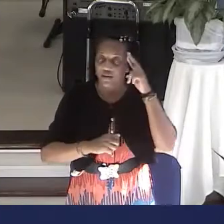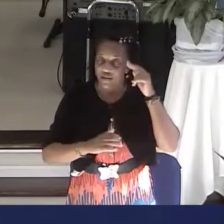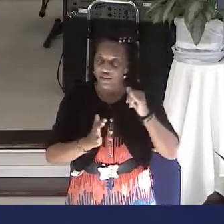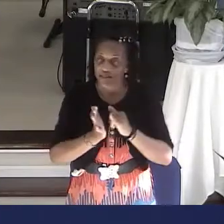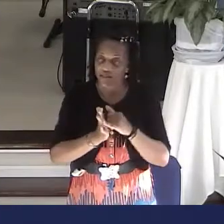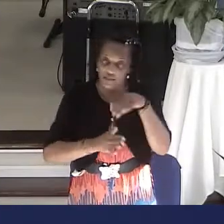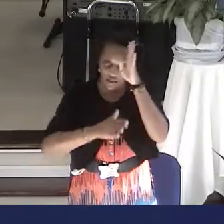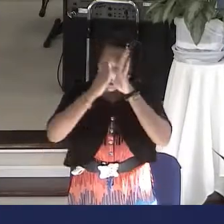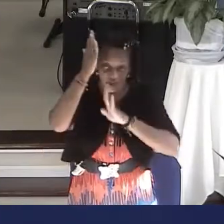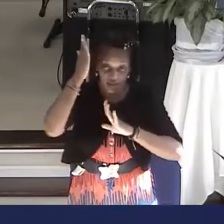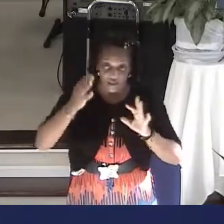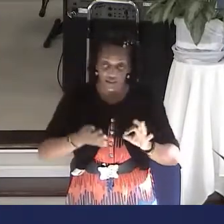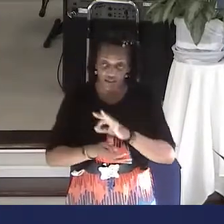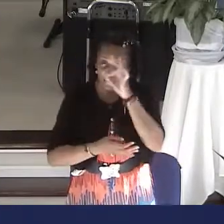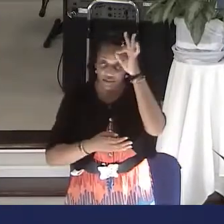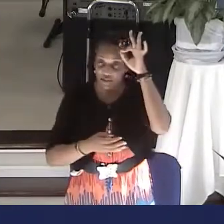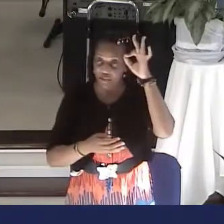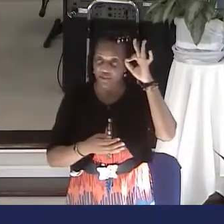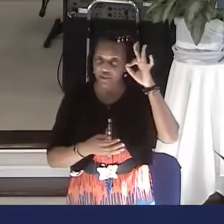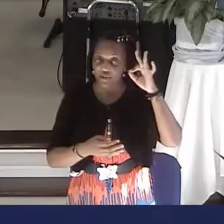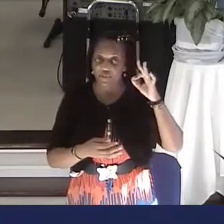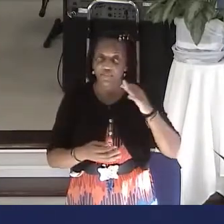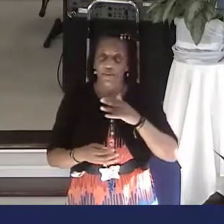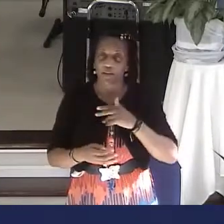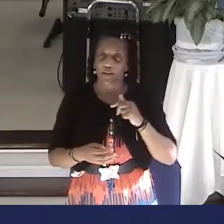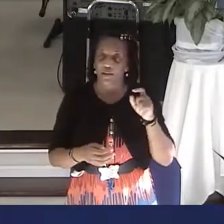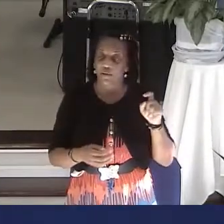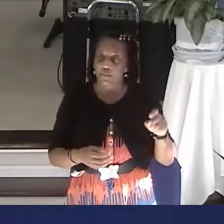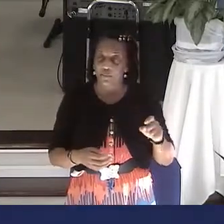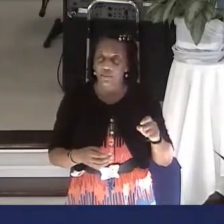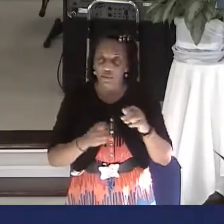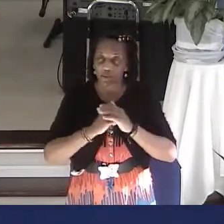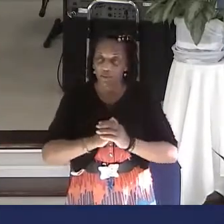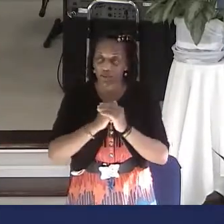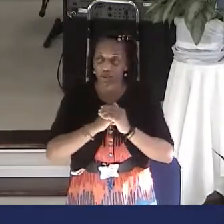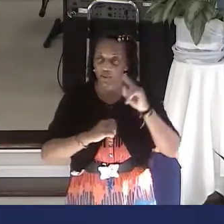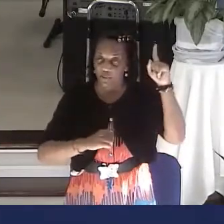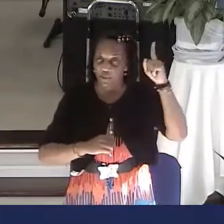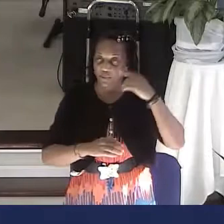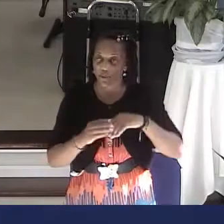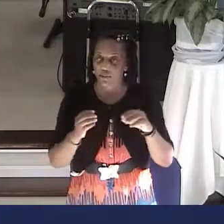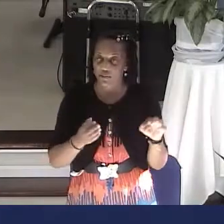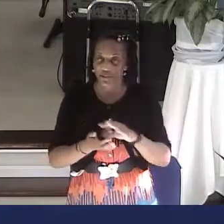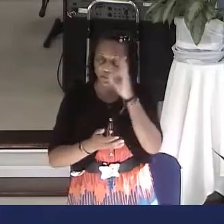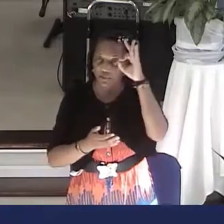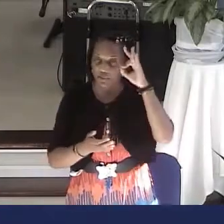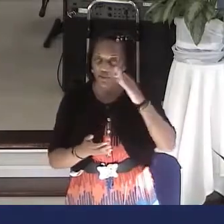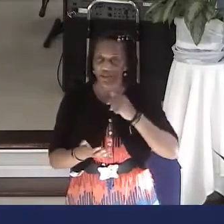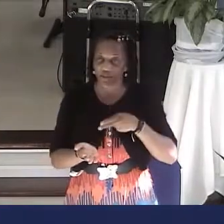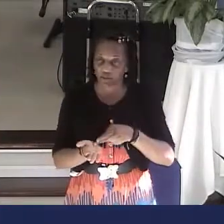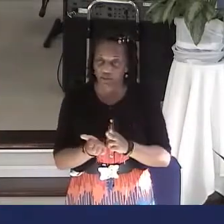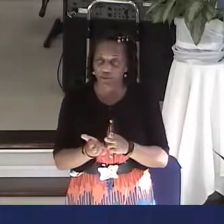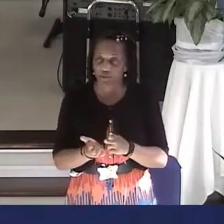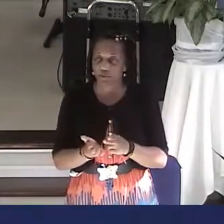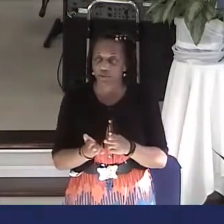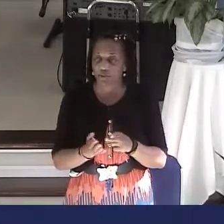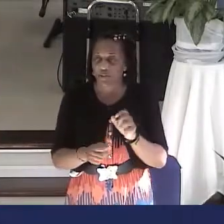him spirit and in truth. So it might be just audio that you get, and the audio might